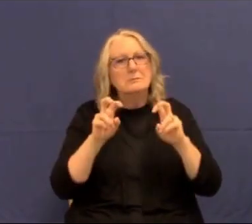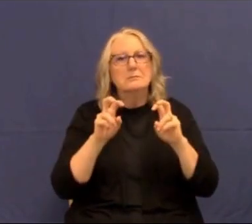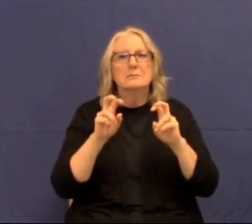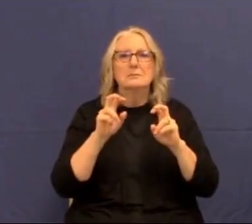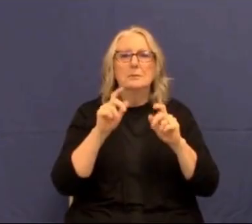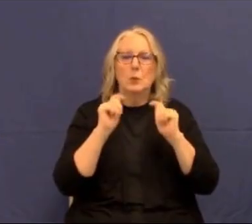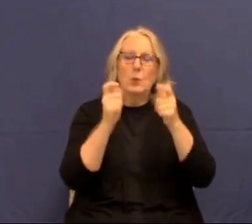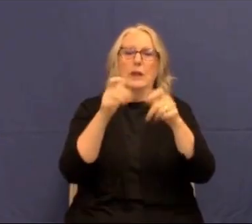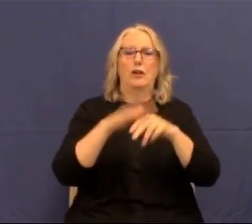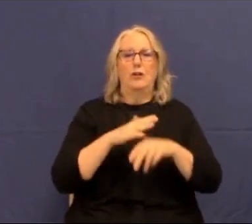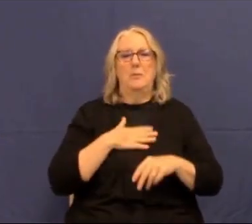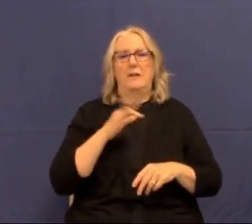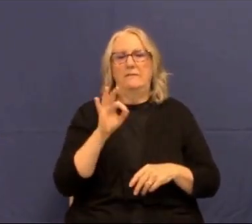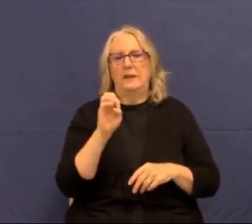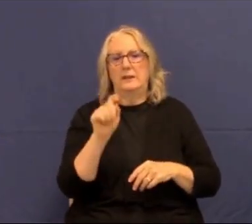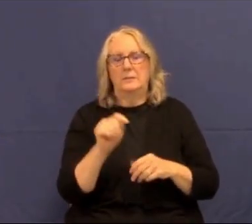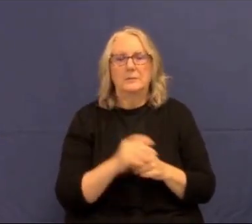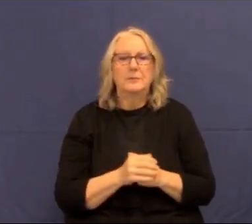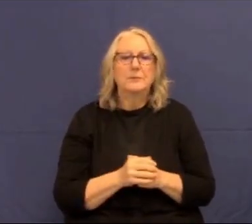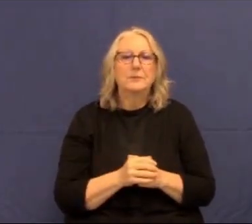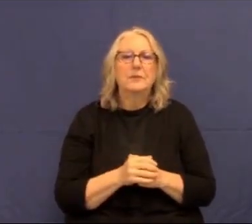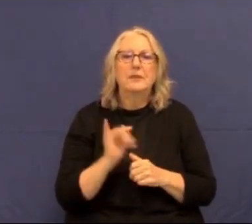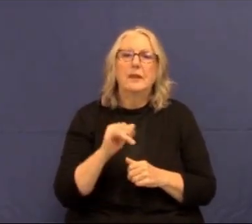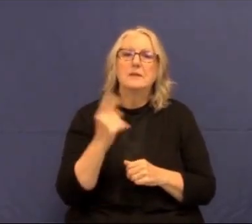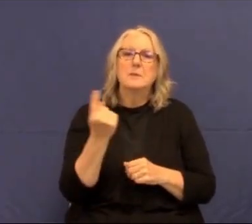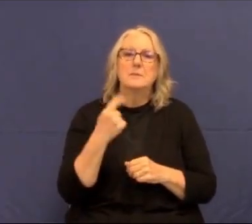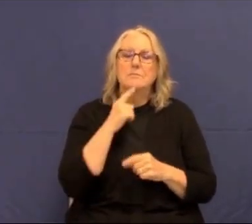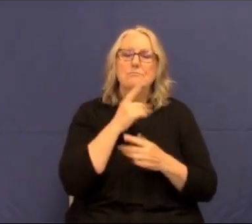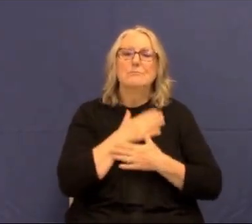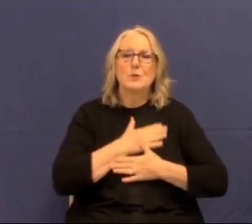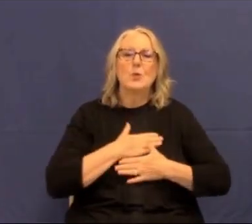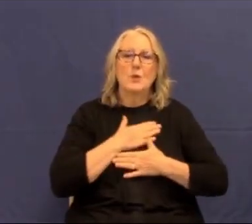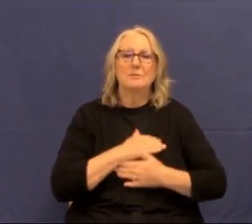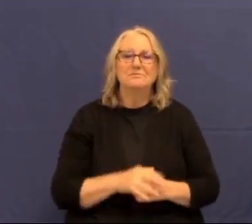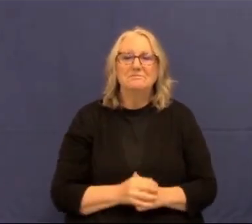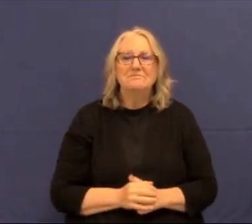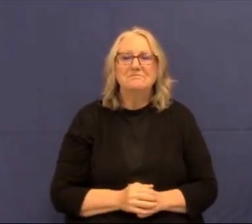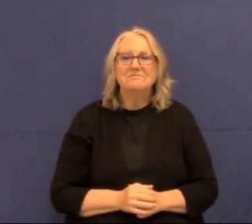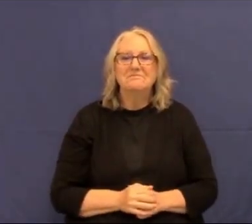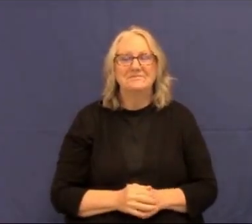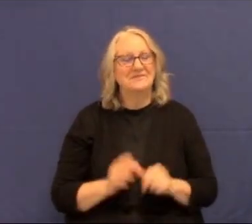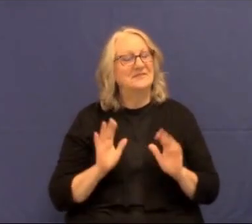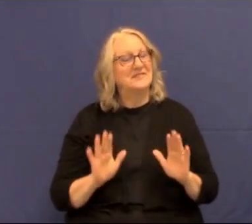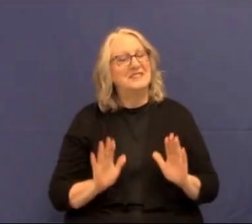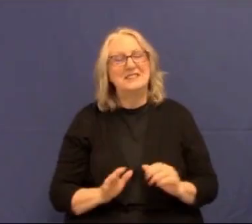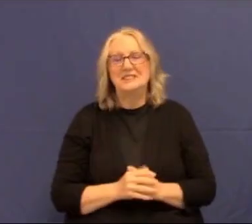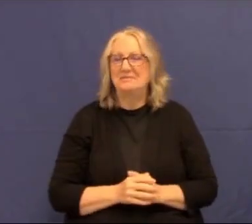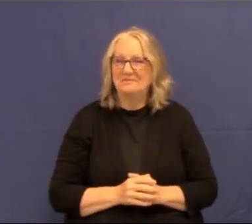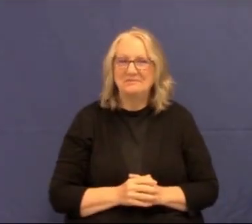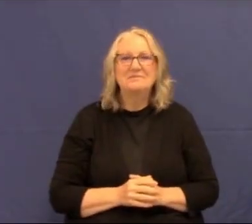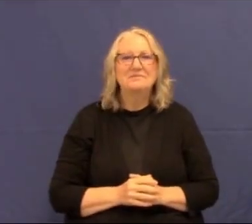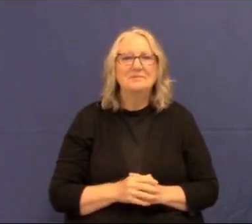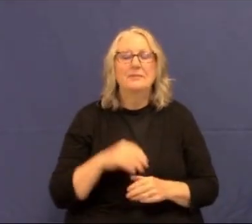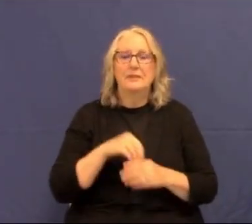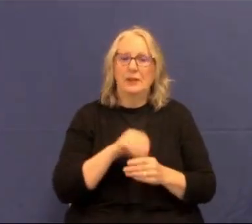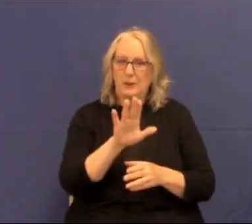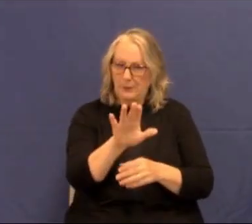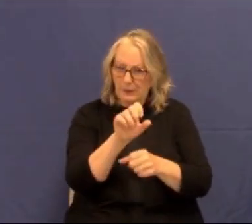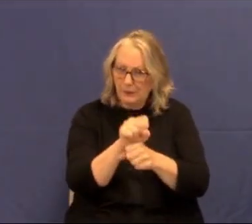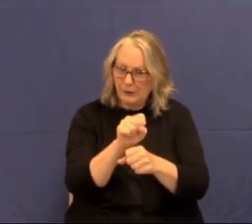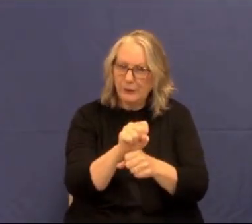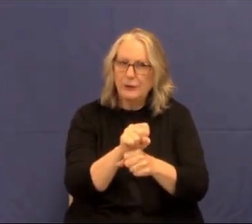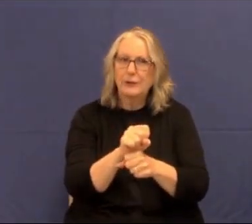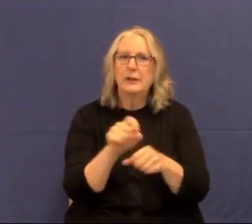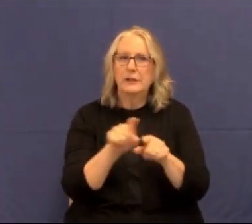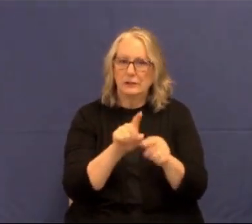and having to be quick on my feet. Uh, it's something that I've enjoyed. That's fantastic. So,